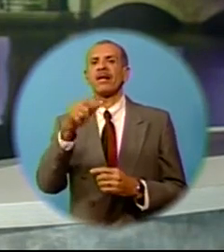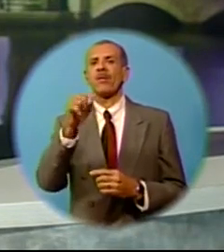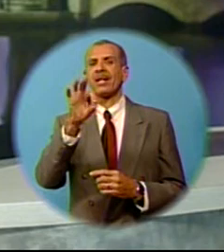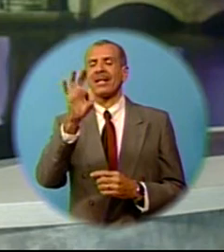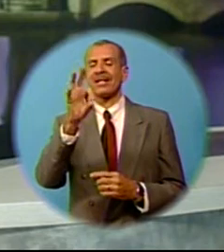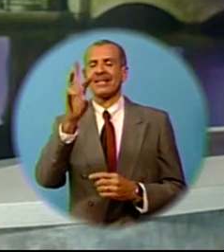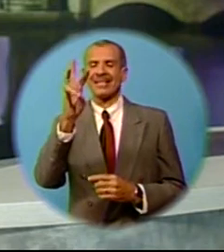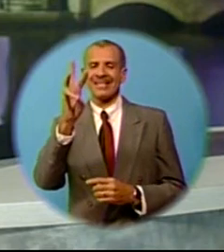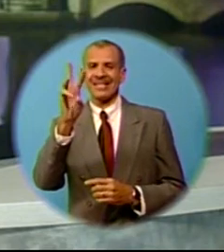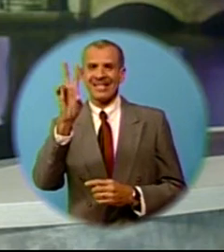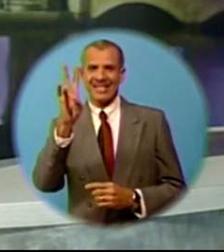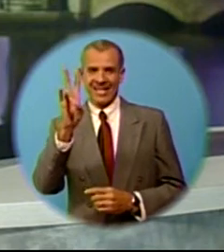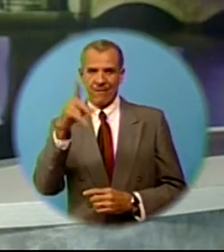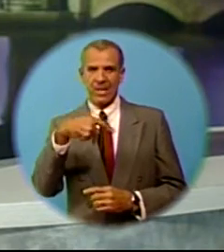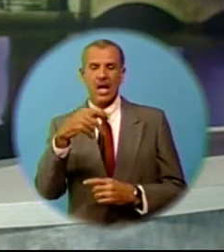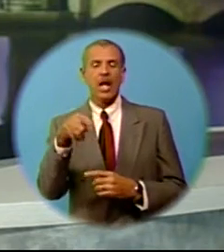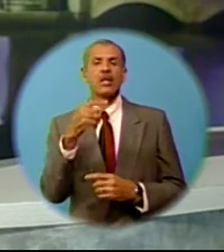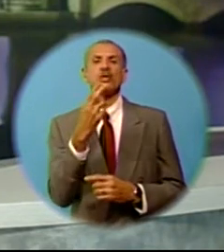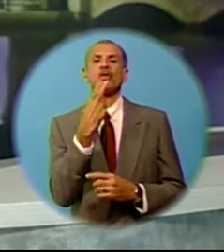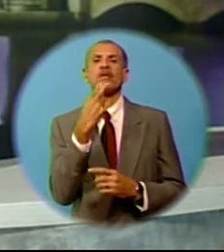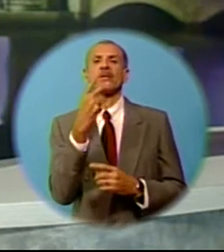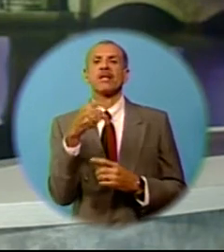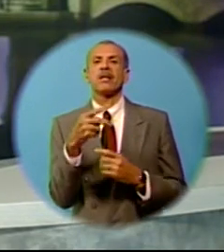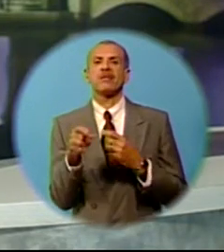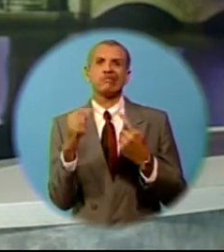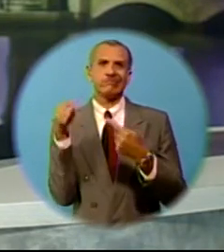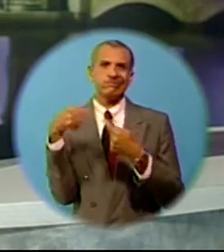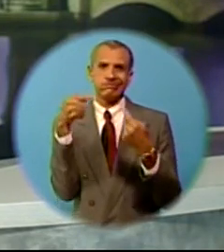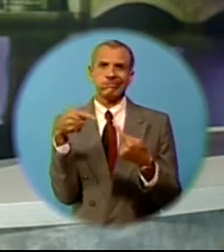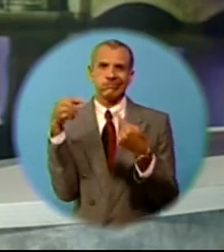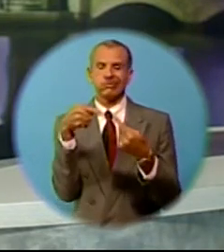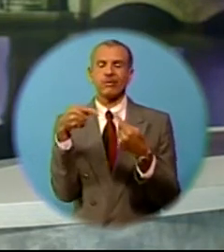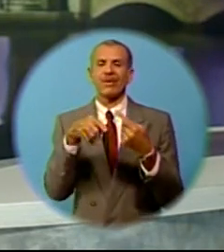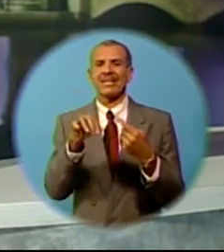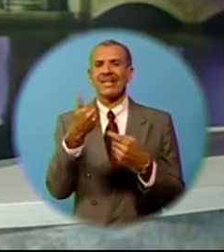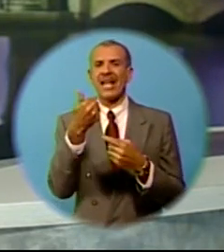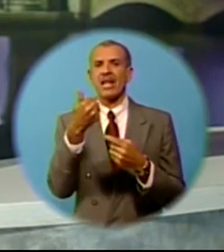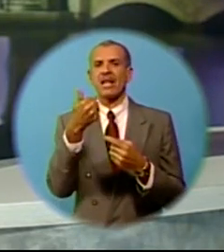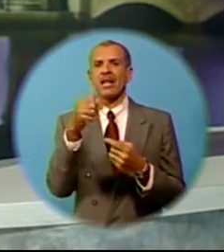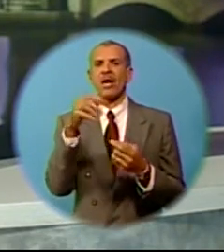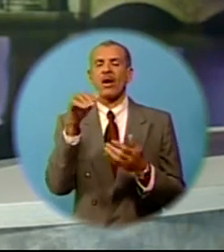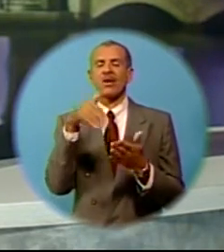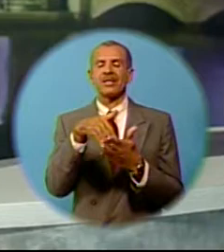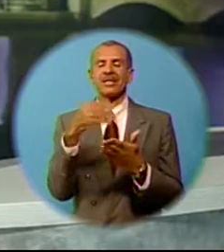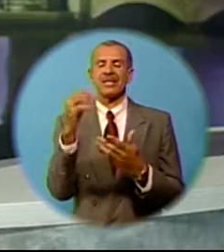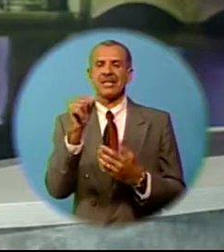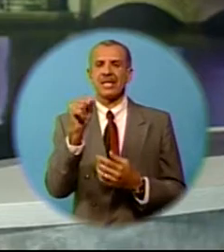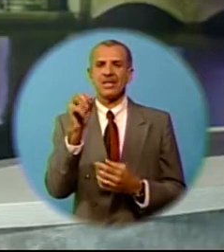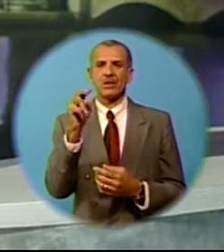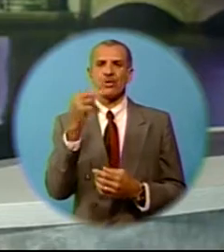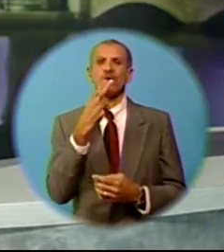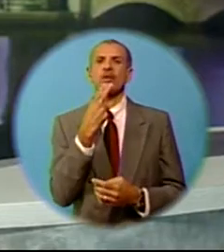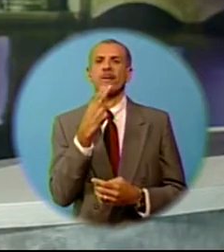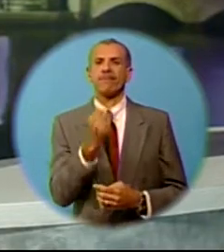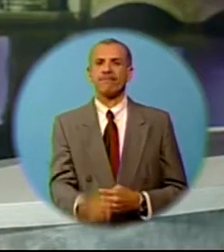says sugar officials are struggling this year to produce at least 10,000 tons of sugar.